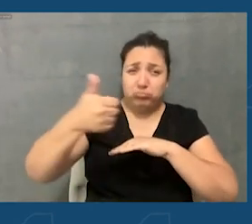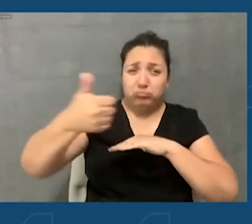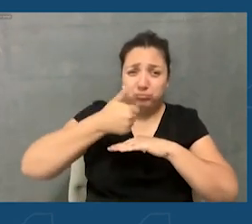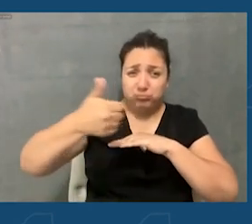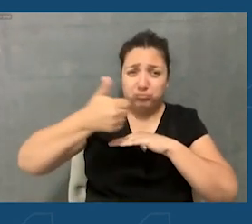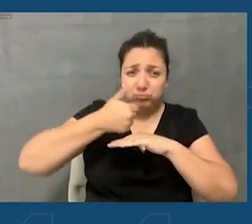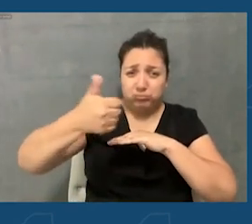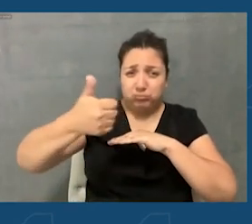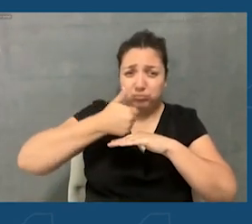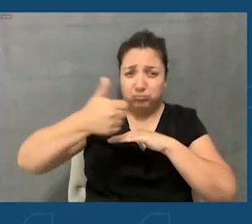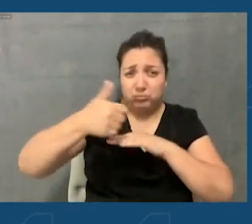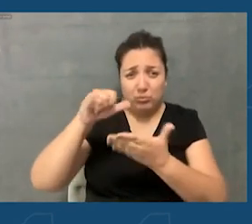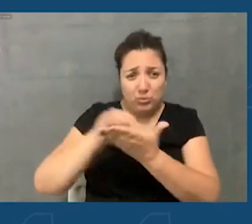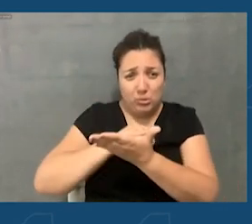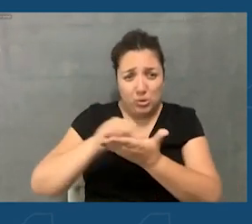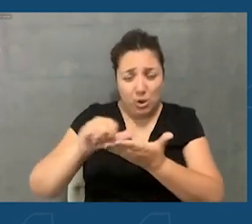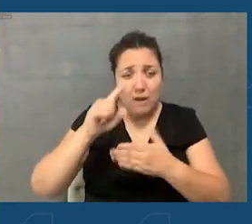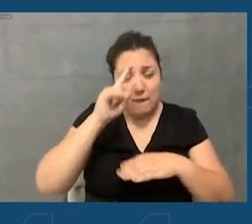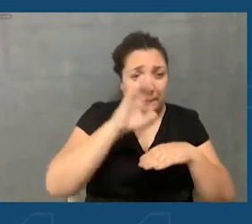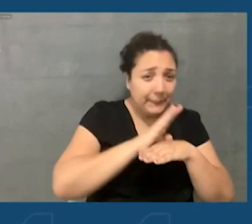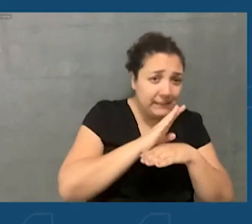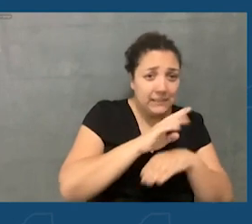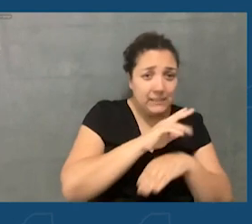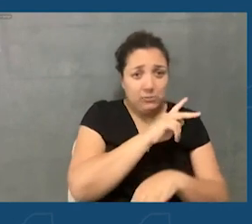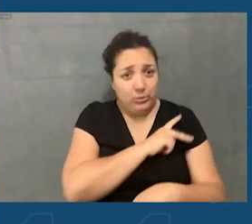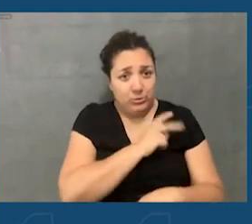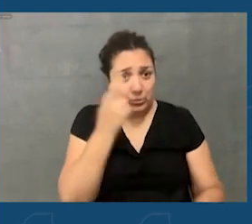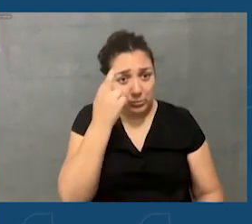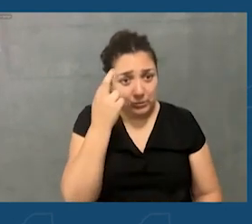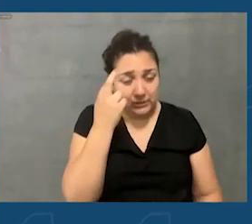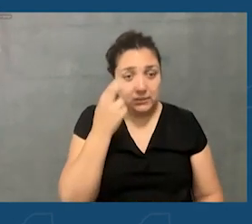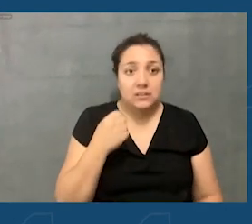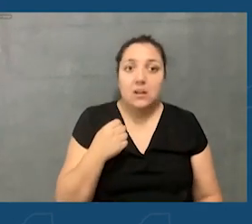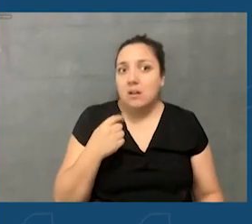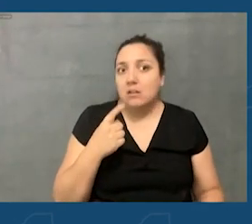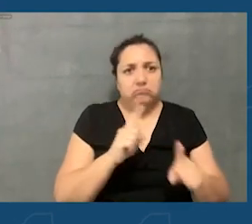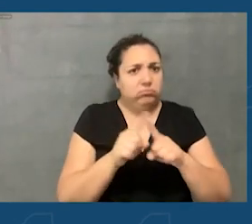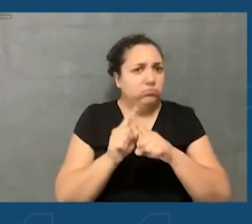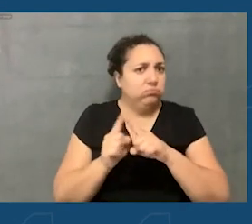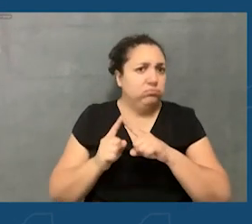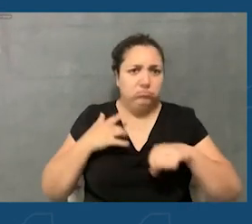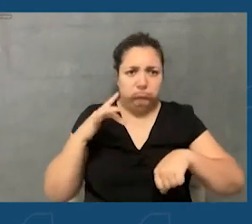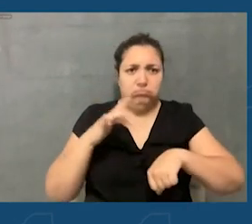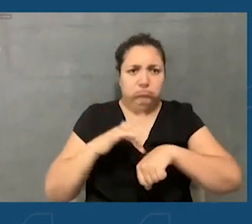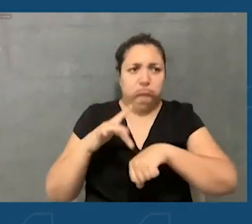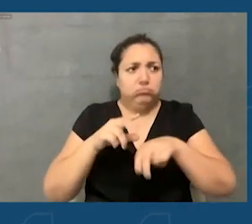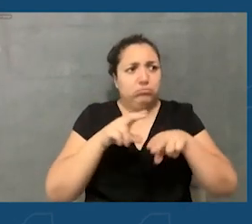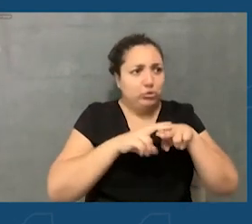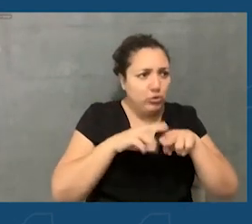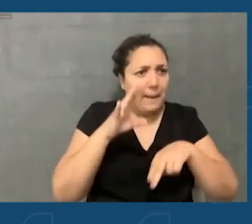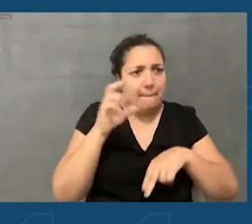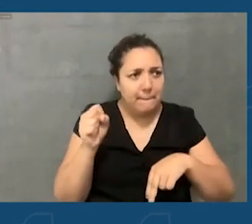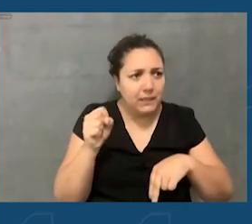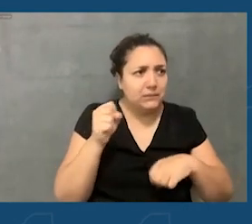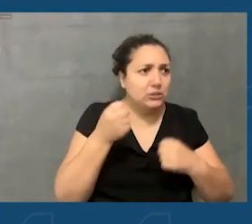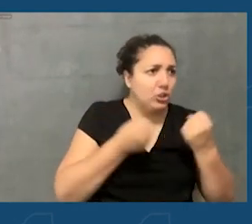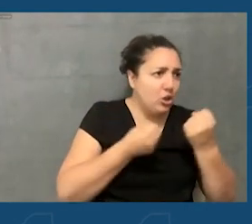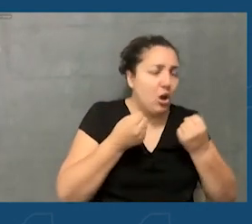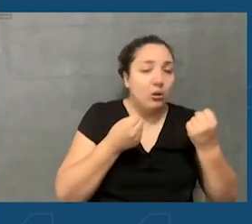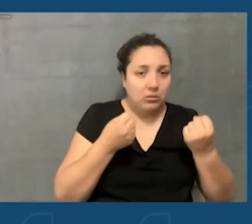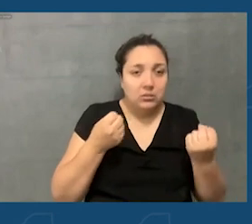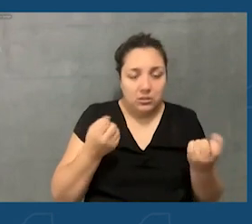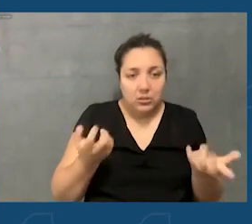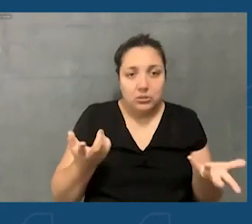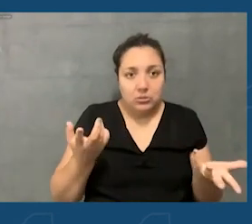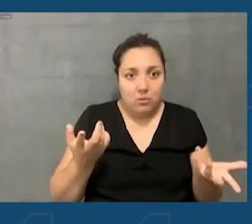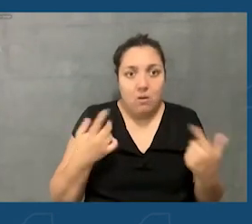for both business and personal reasons, and I've used every form of transportation in order to do that. So I believe very much and understand very